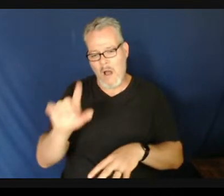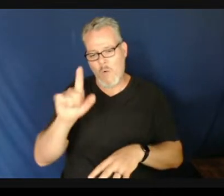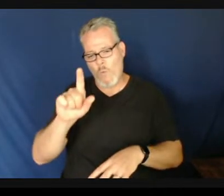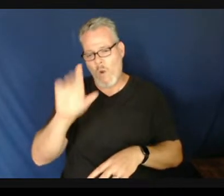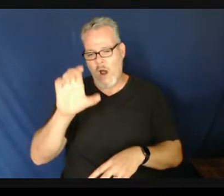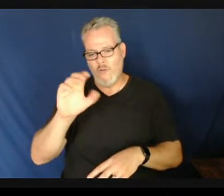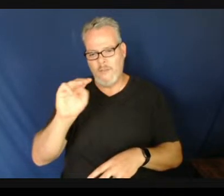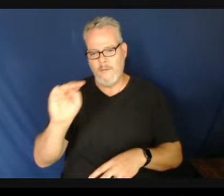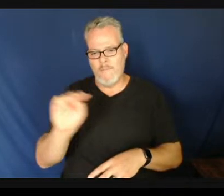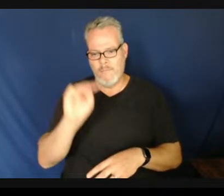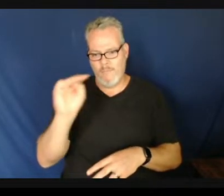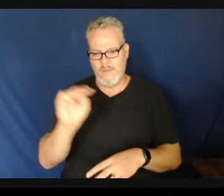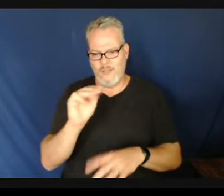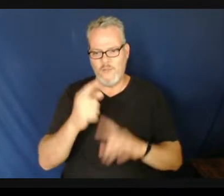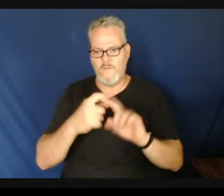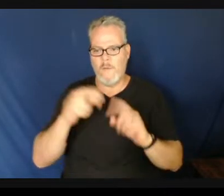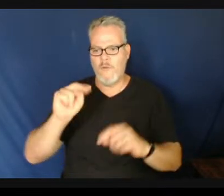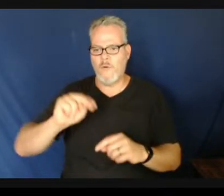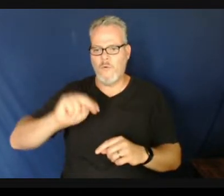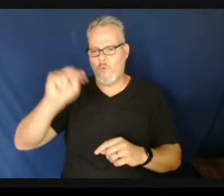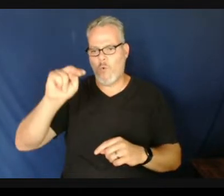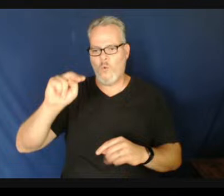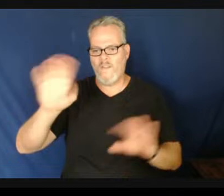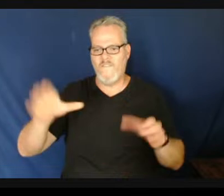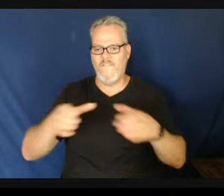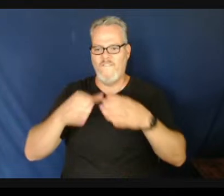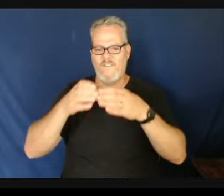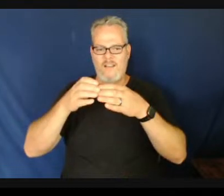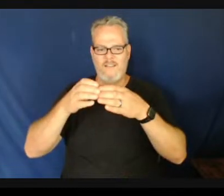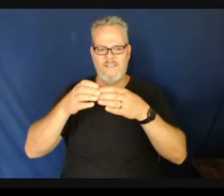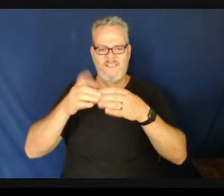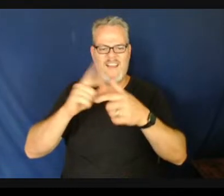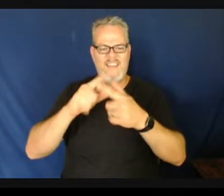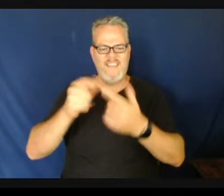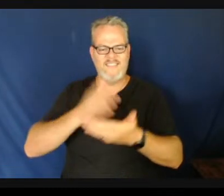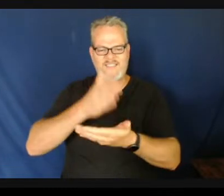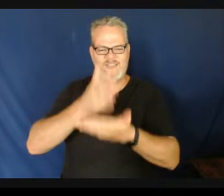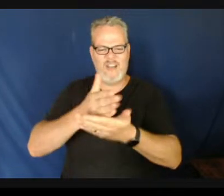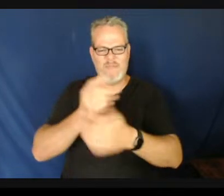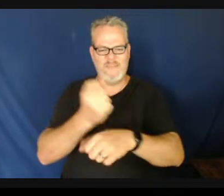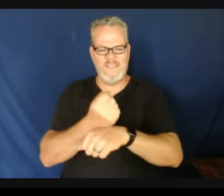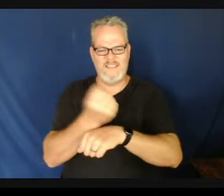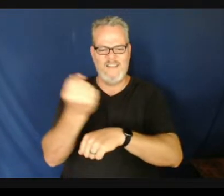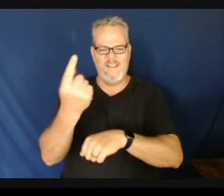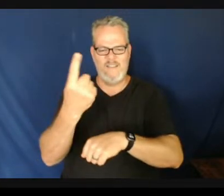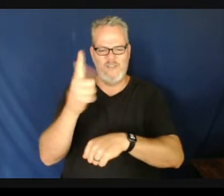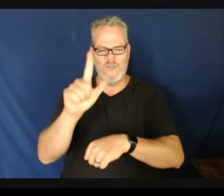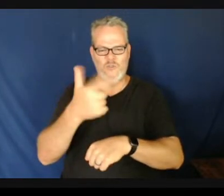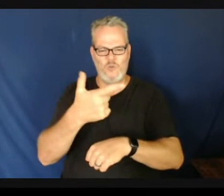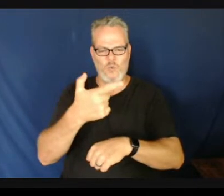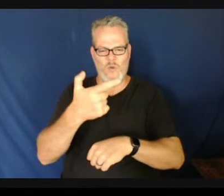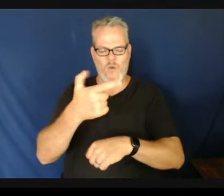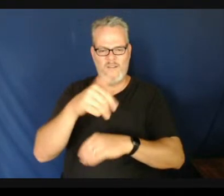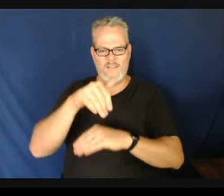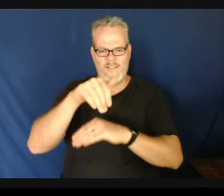100 yards from the north vent before this ended at approximately 11:21 p.m.